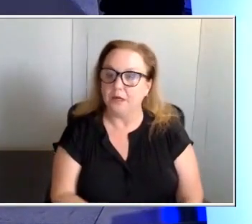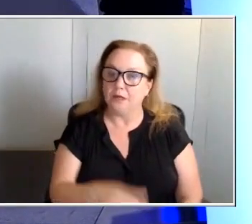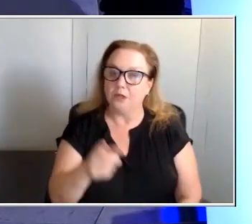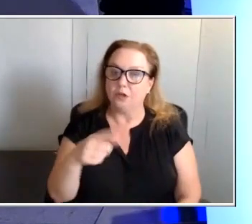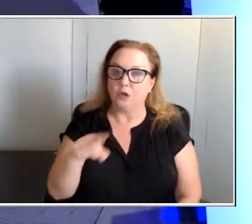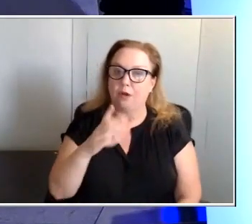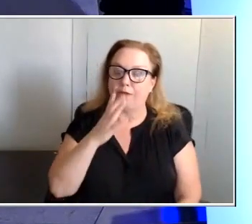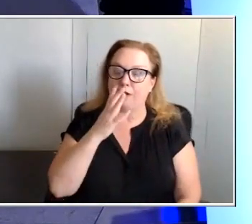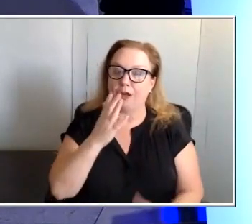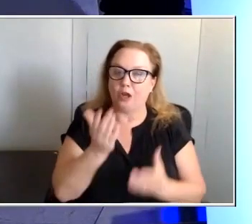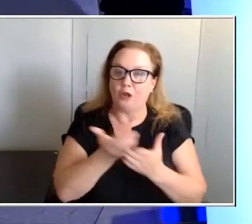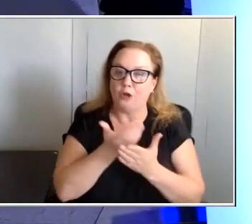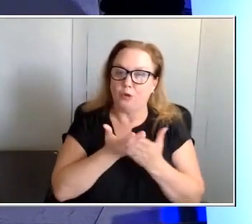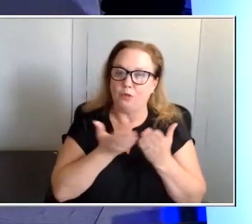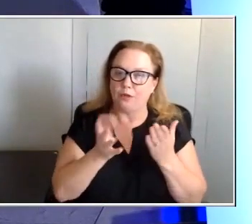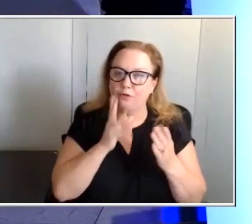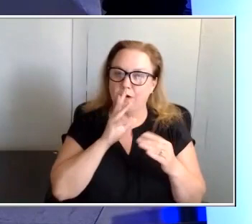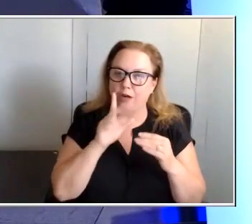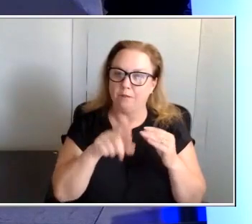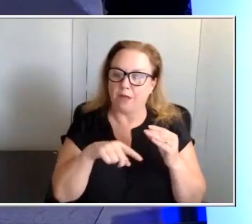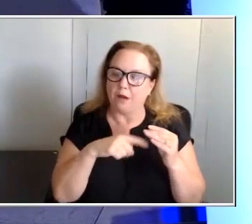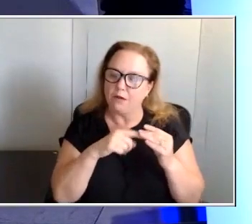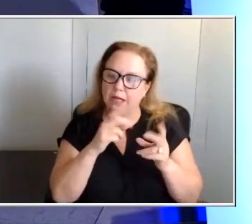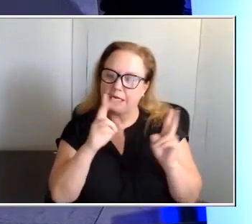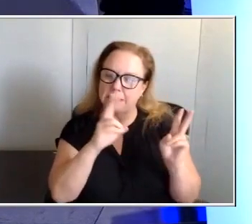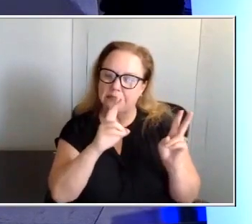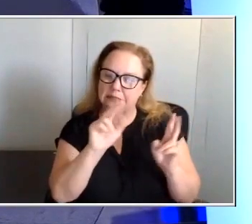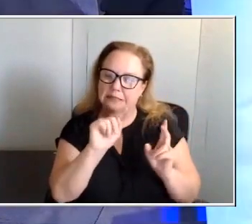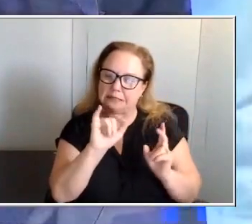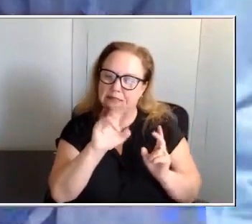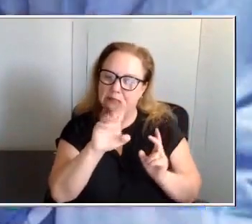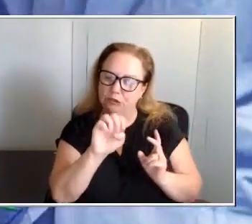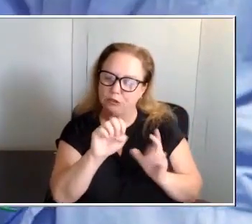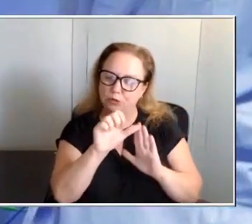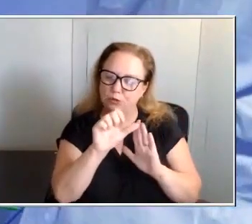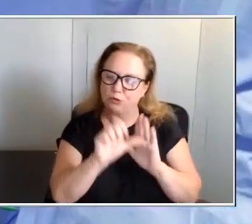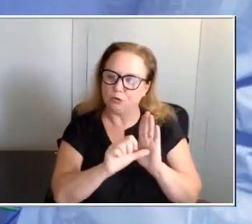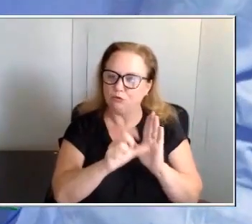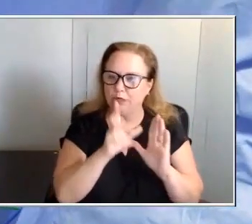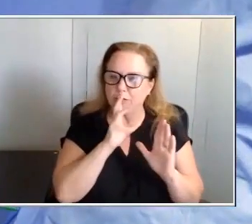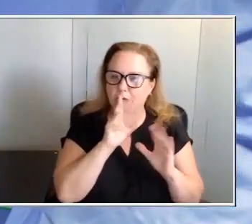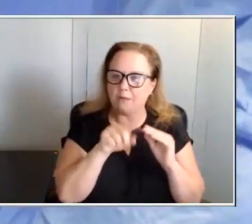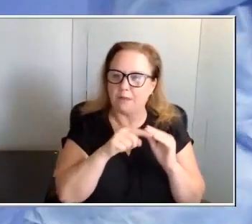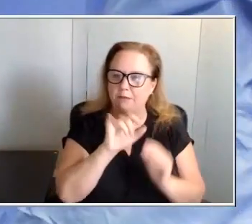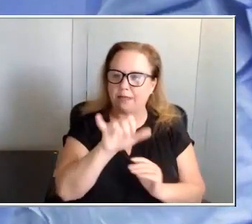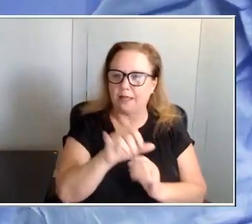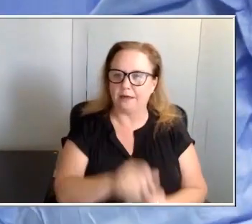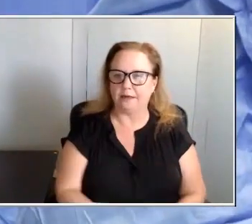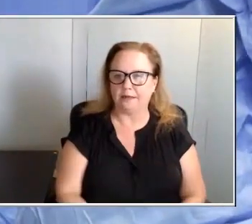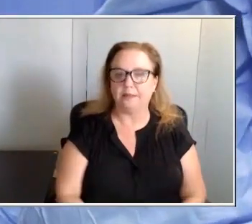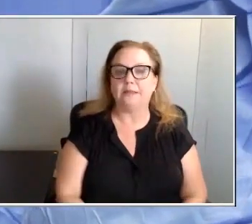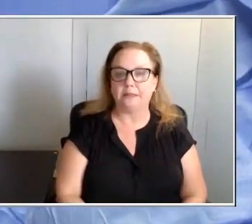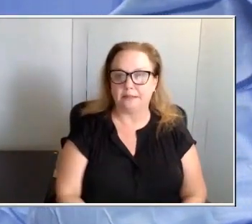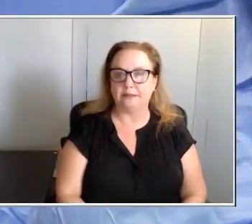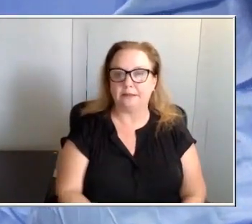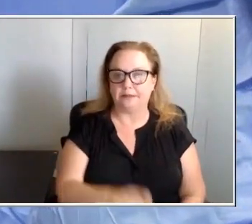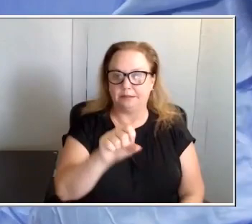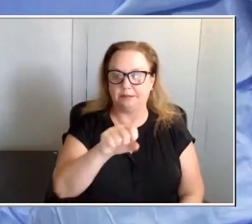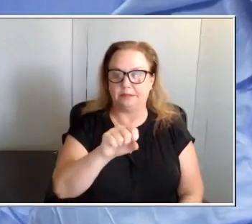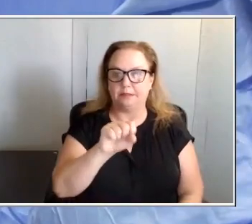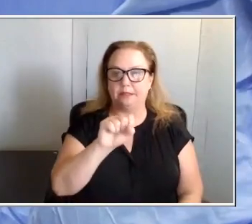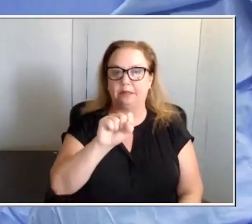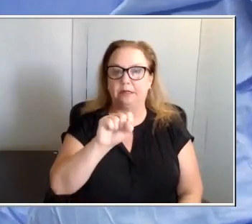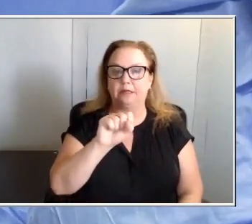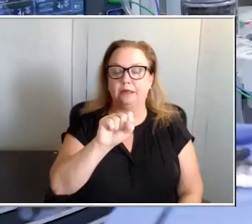you're going to talk about. There's a certain type of tissue-sparing surgery. Talk to us a little bit about what that is. Absolutely. So that's called a space of